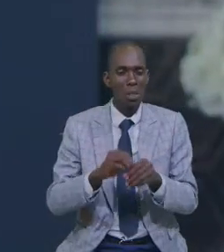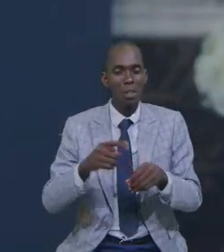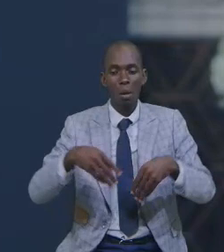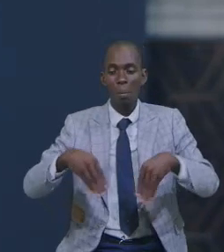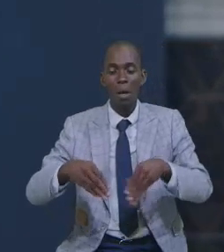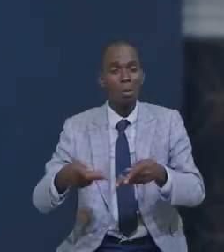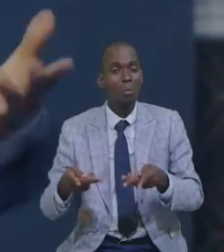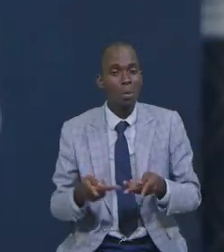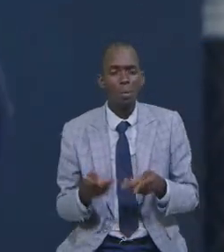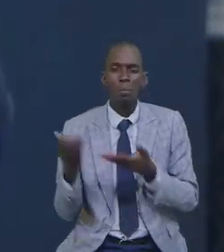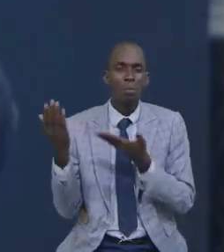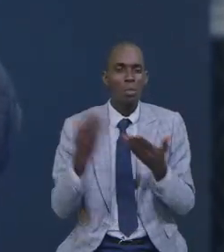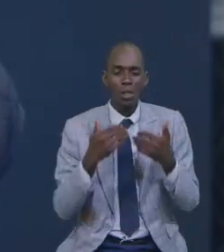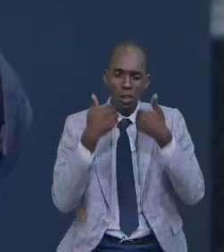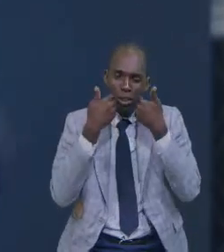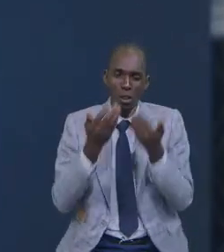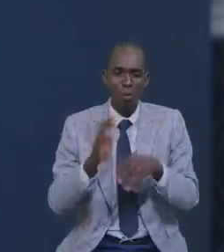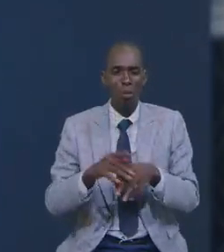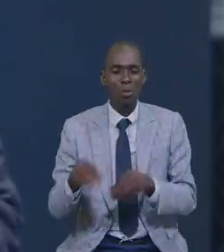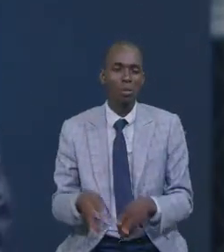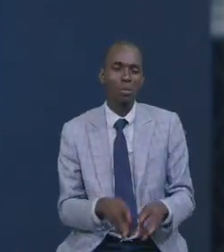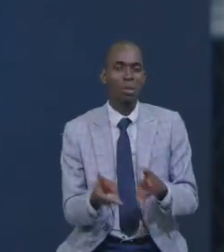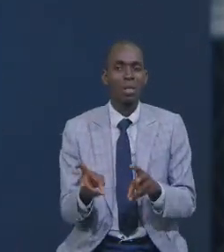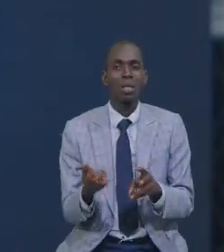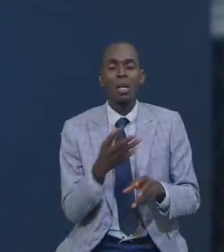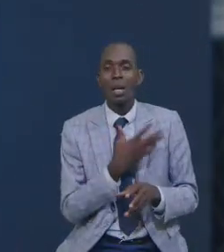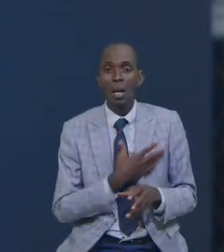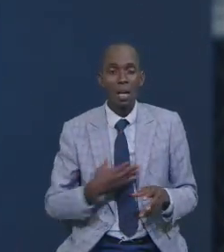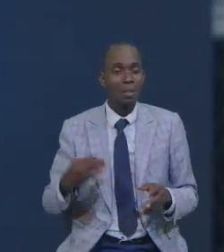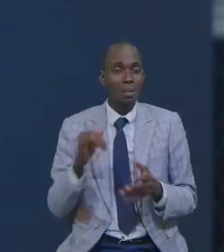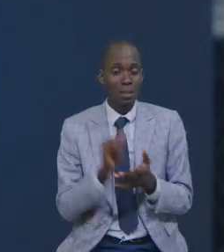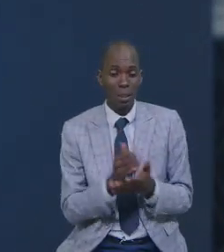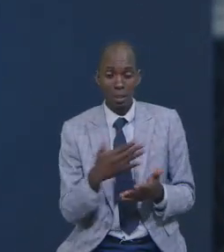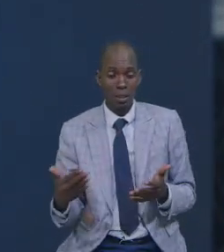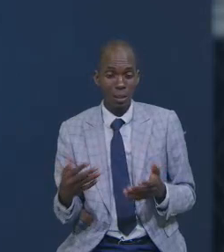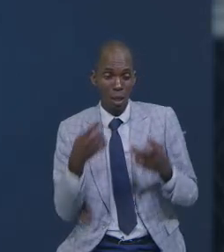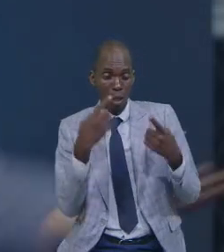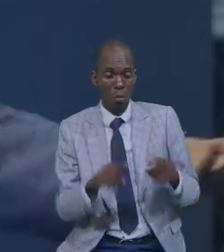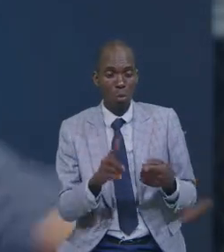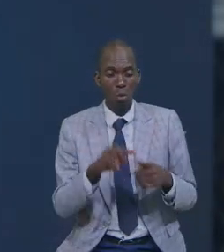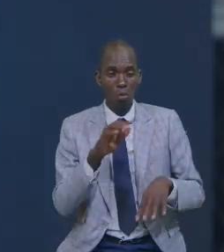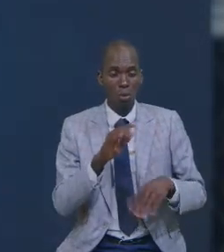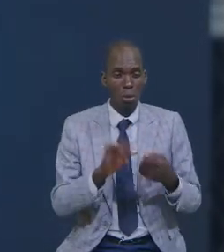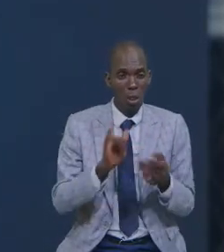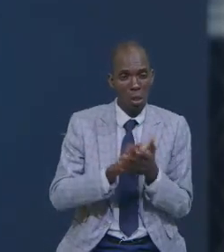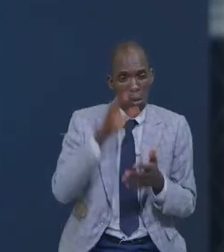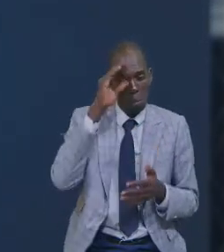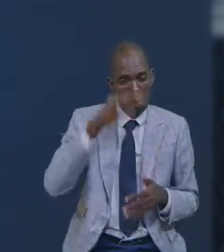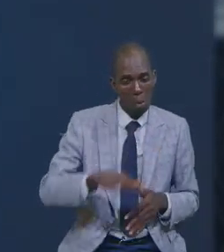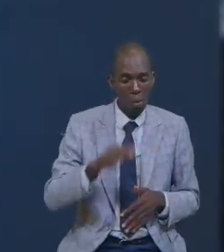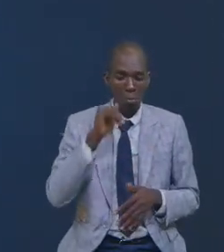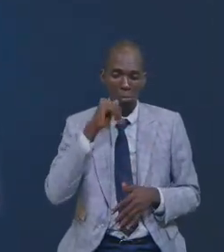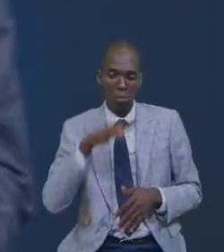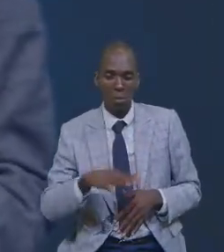in a taxi, that the sea just seizes that boy or that girl or that man or that